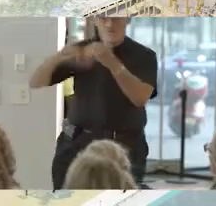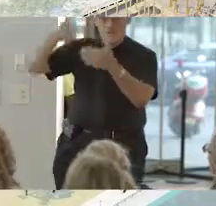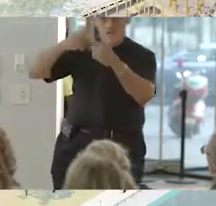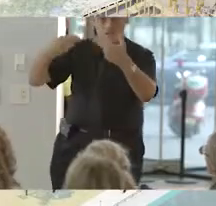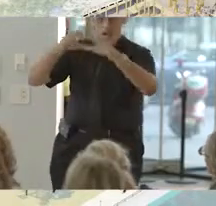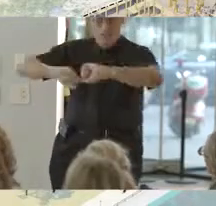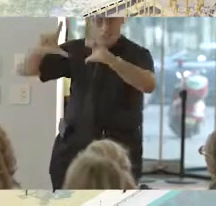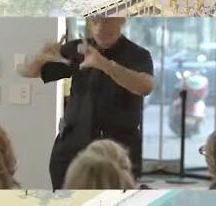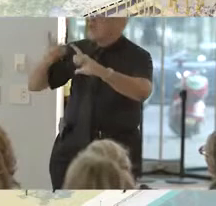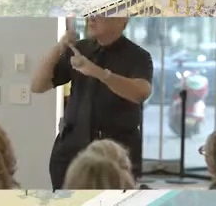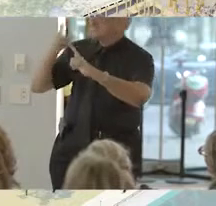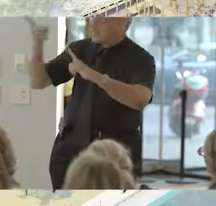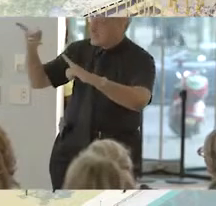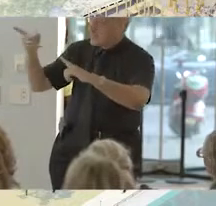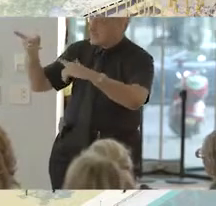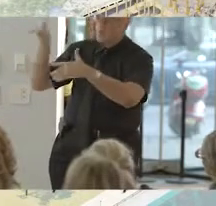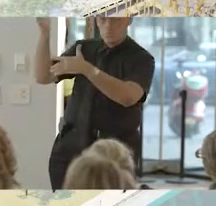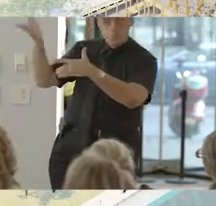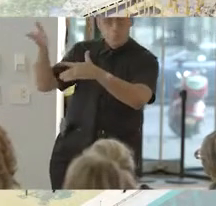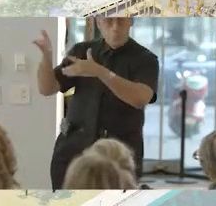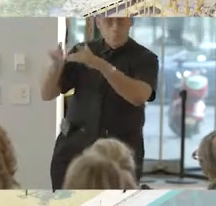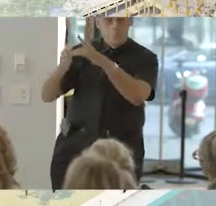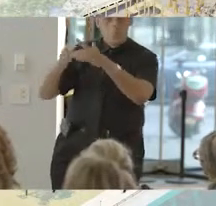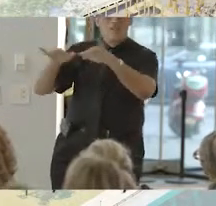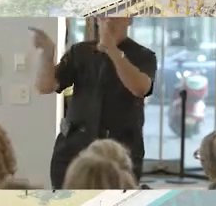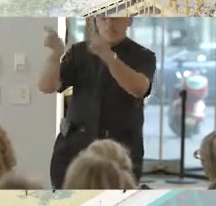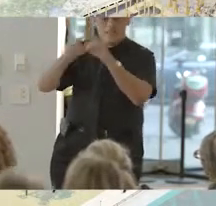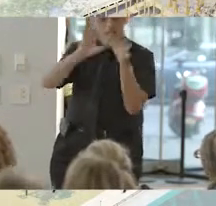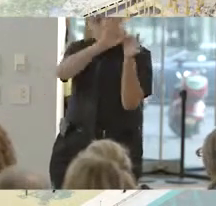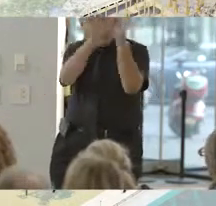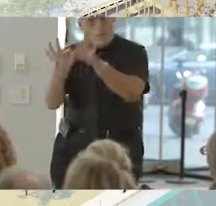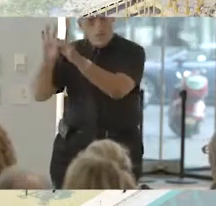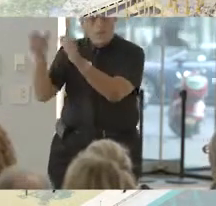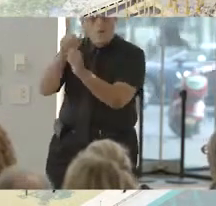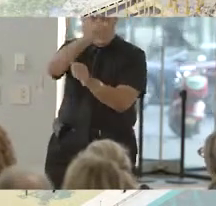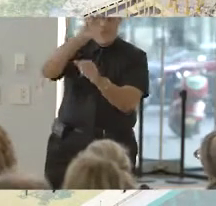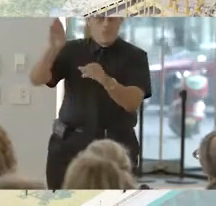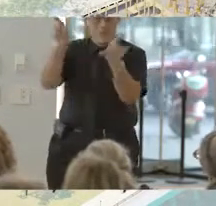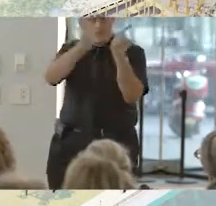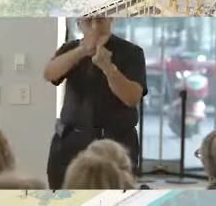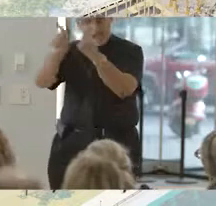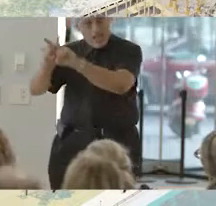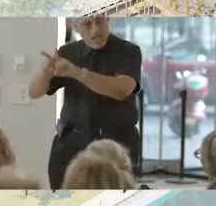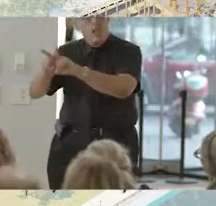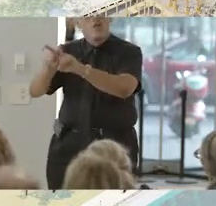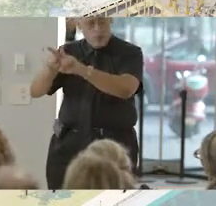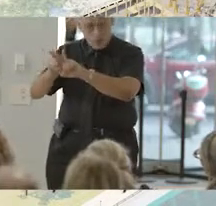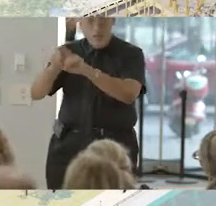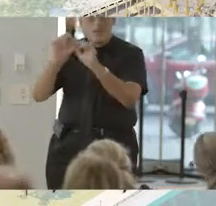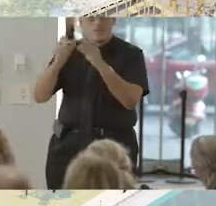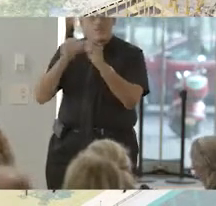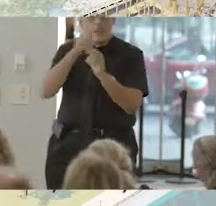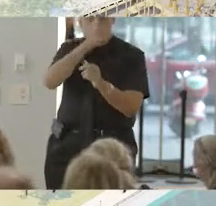slide, basically we have essentially the same flood alignment in both A and B. It is a more